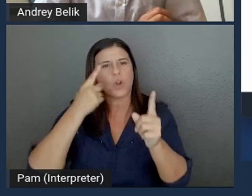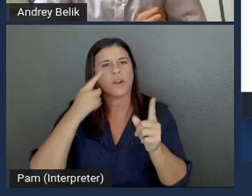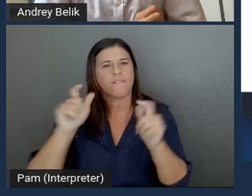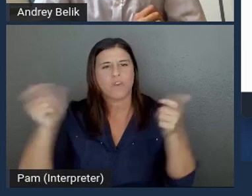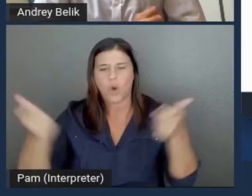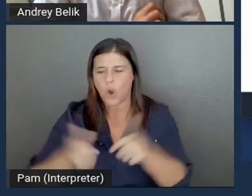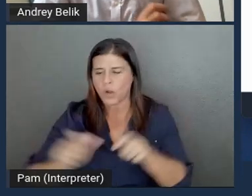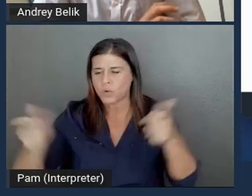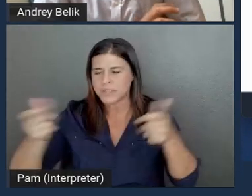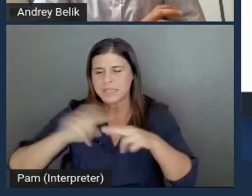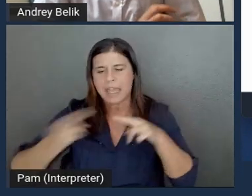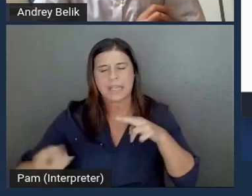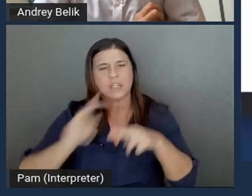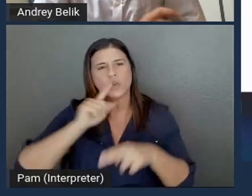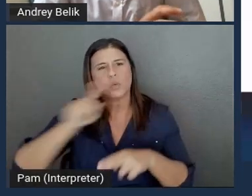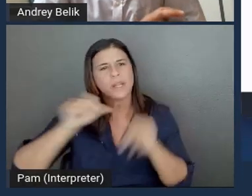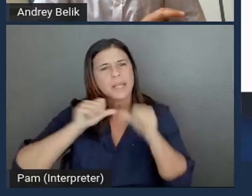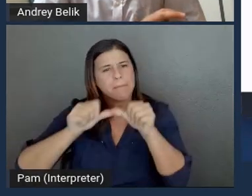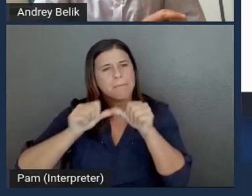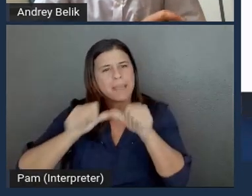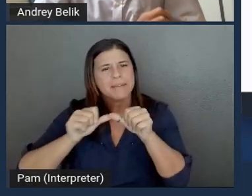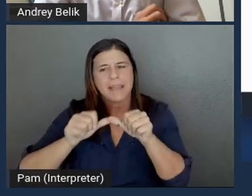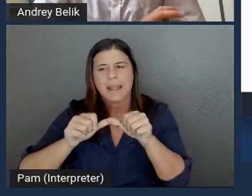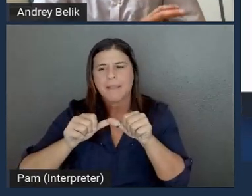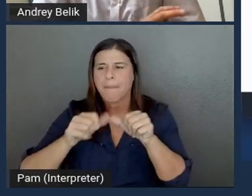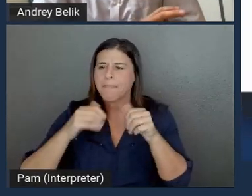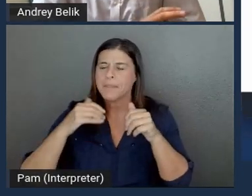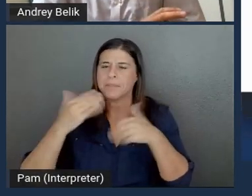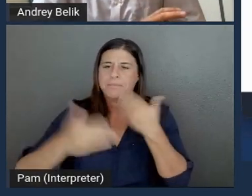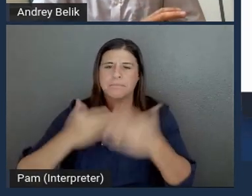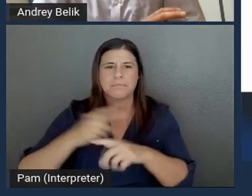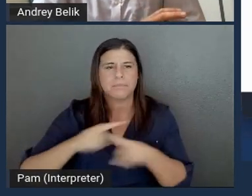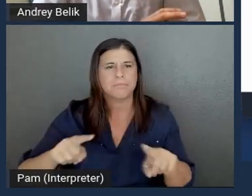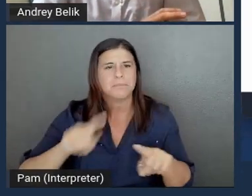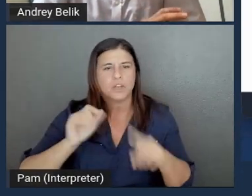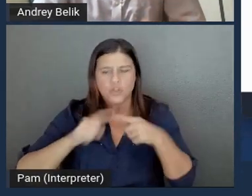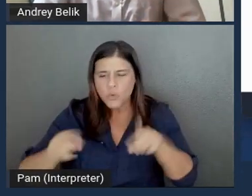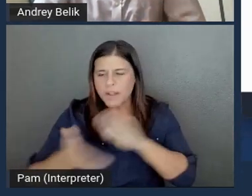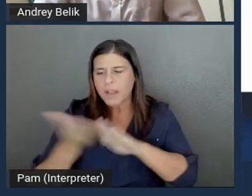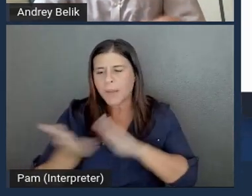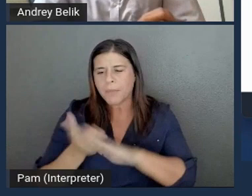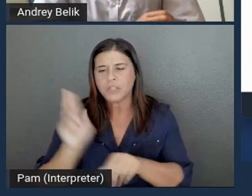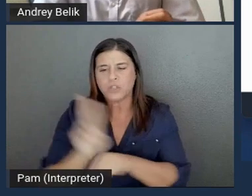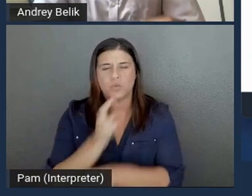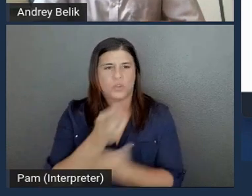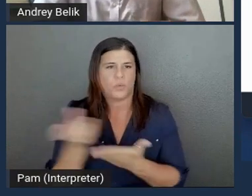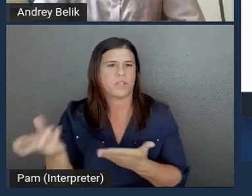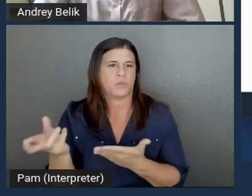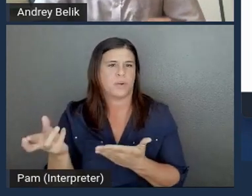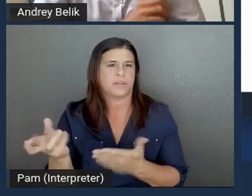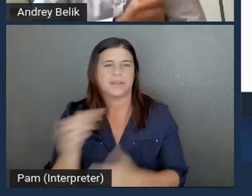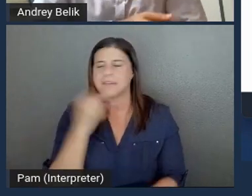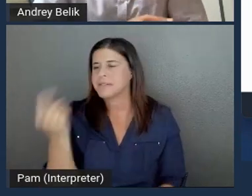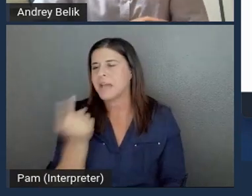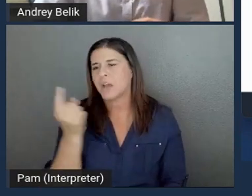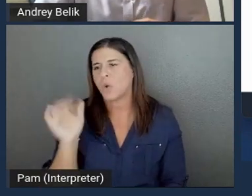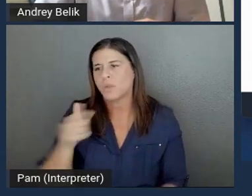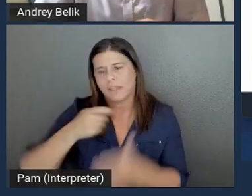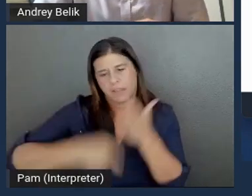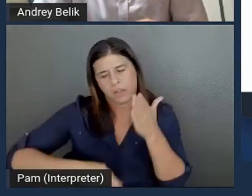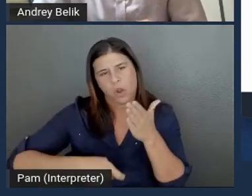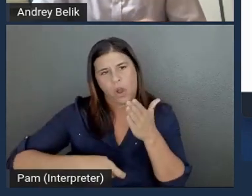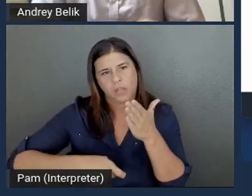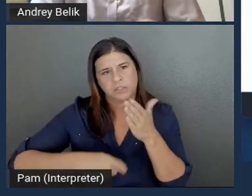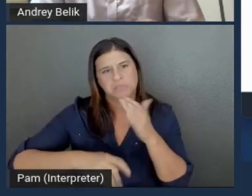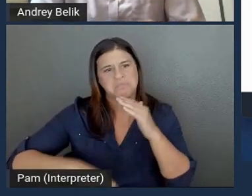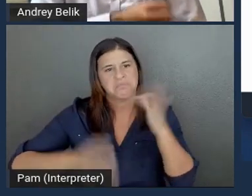to kind of maintain that steady performance, but don't over provision resources. So that it's not only the cost is